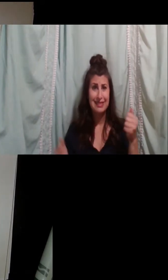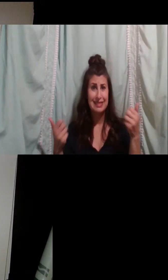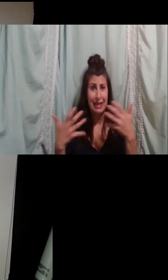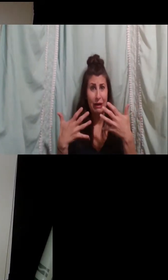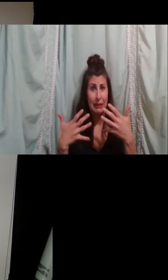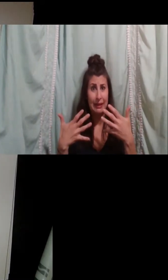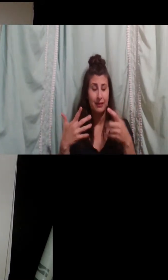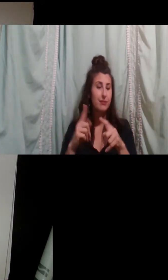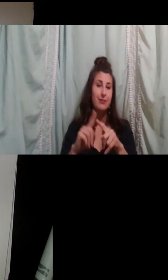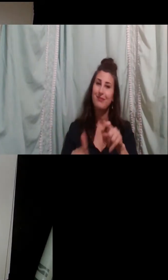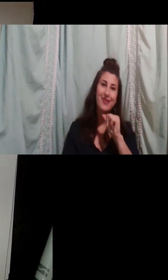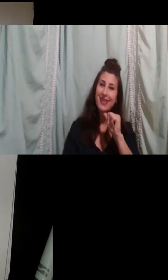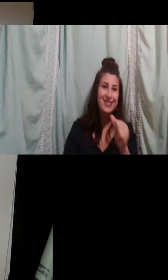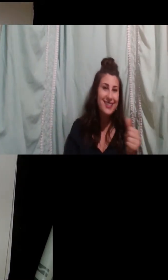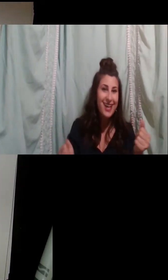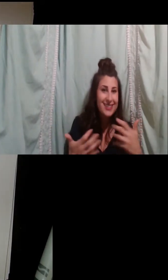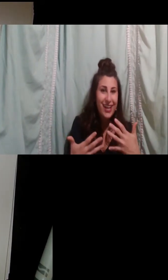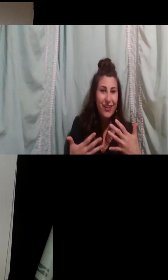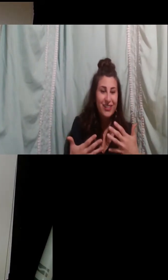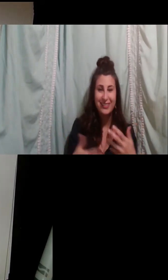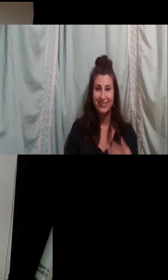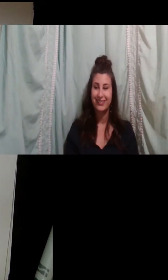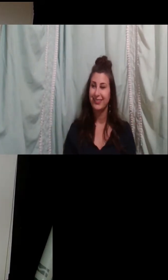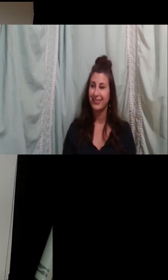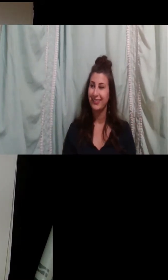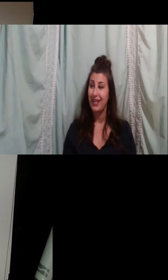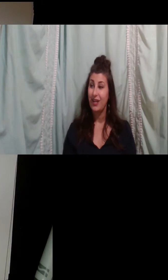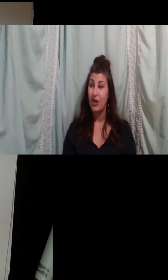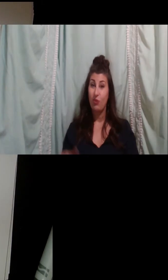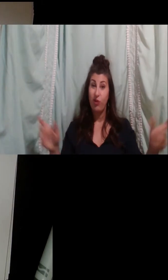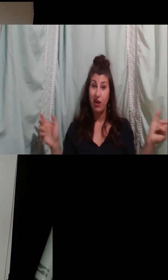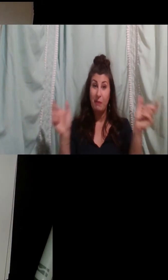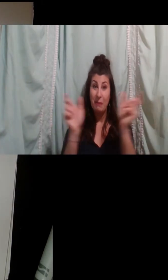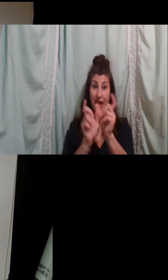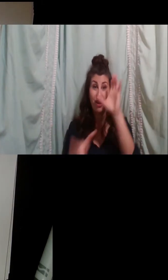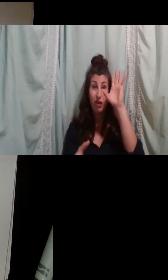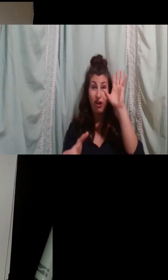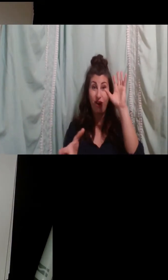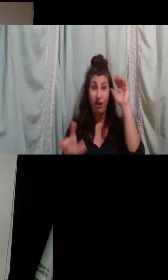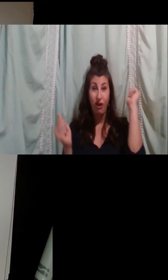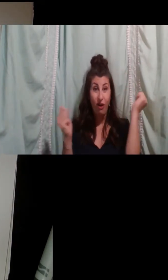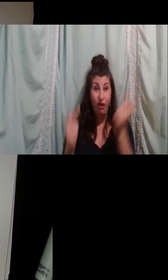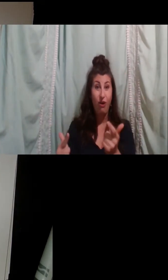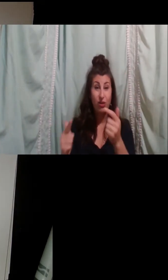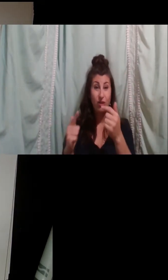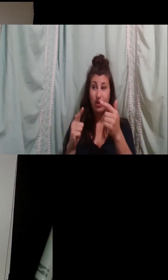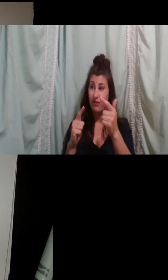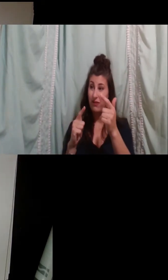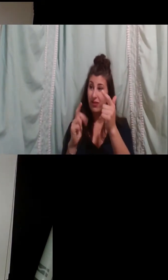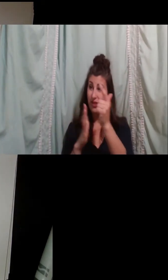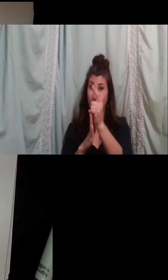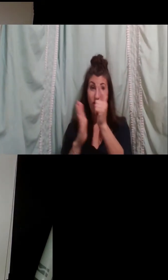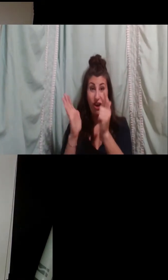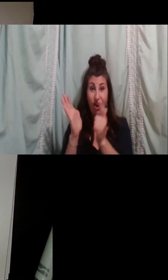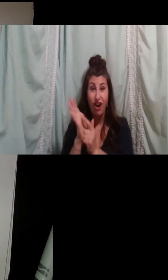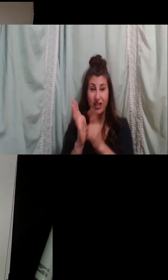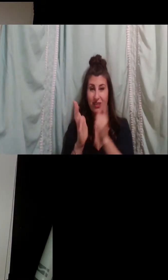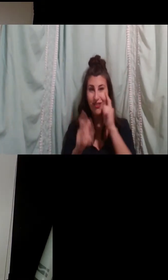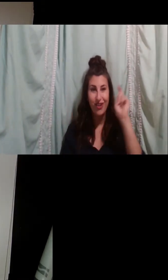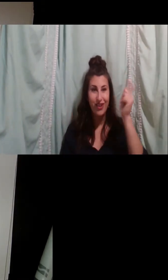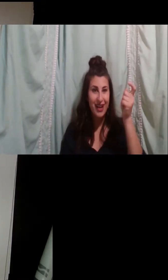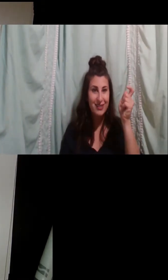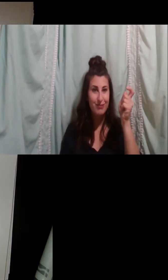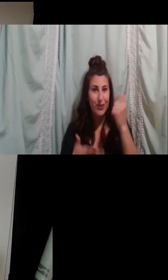scary, but it's not. Okay, we're going to combine all of the exponent laws